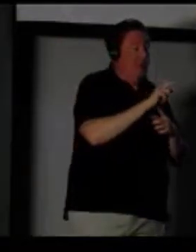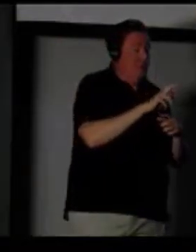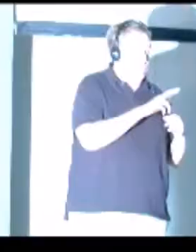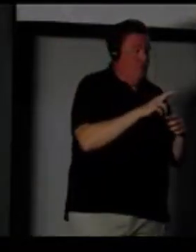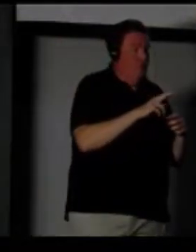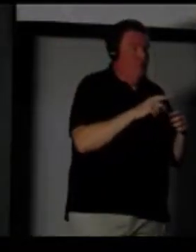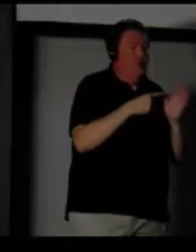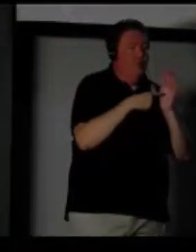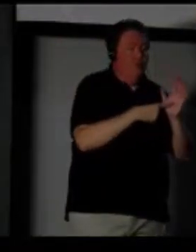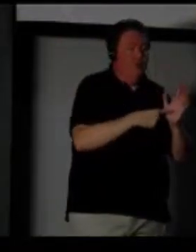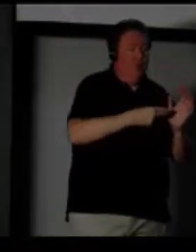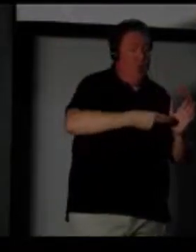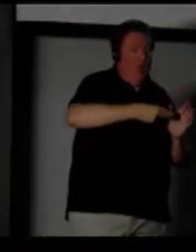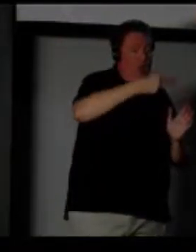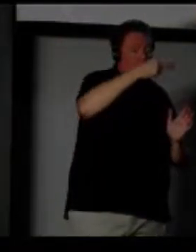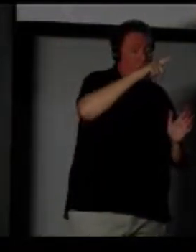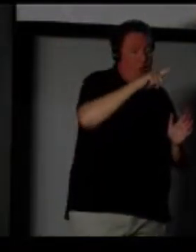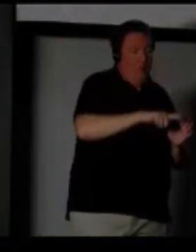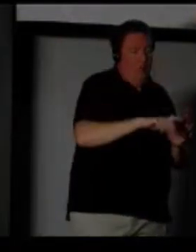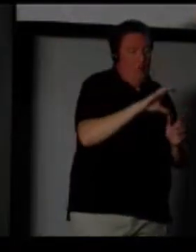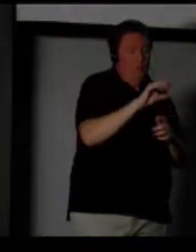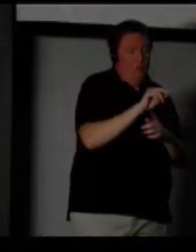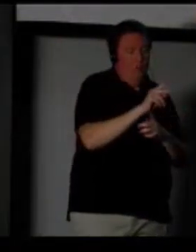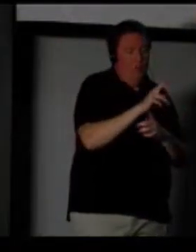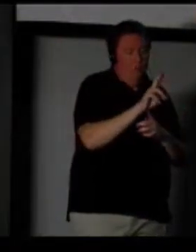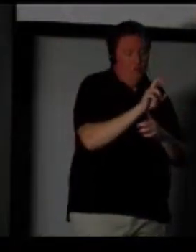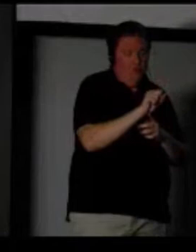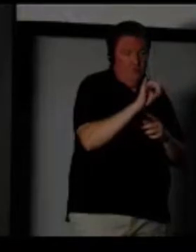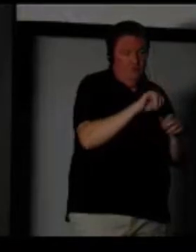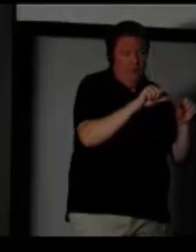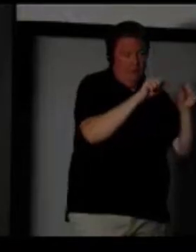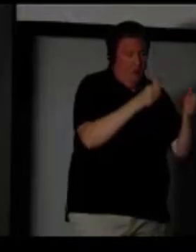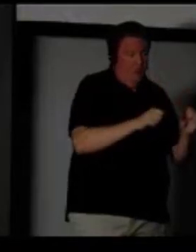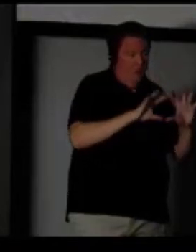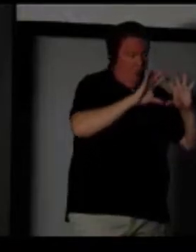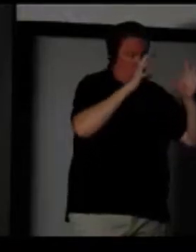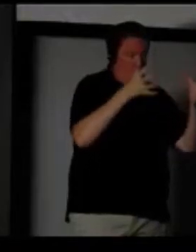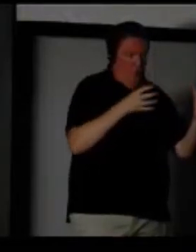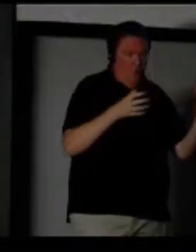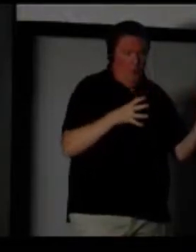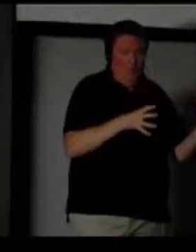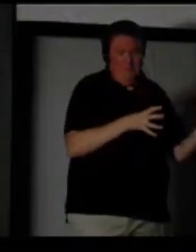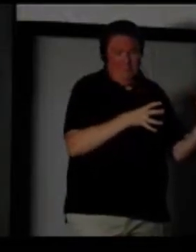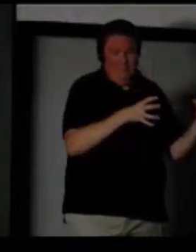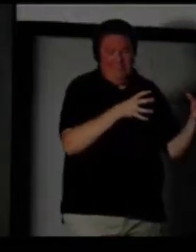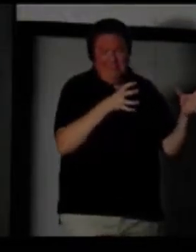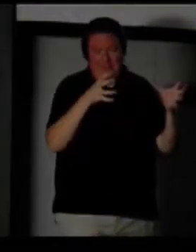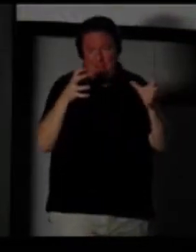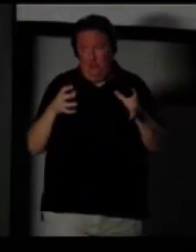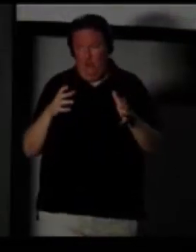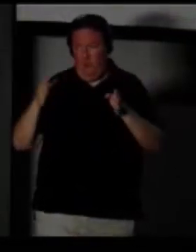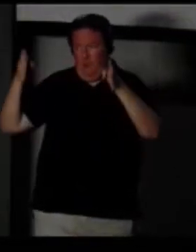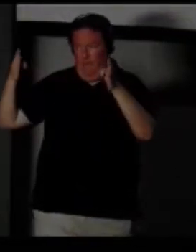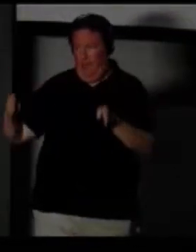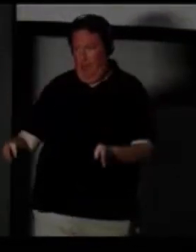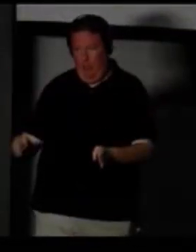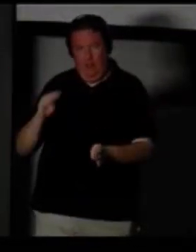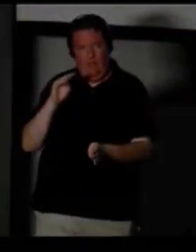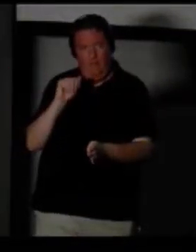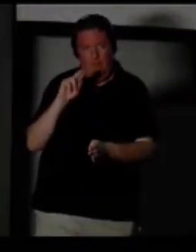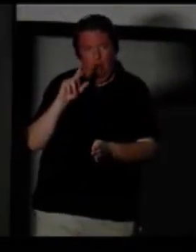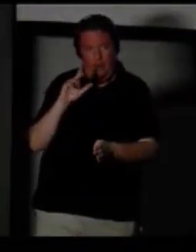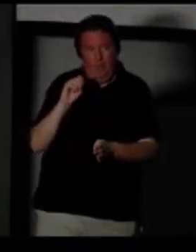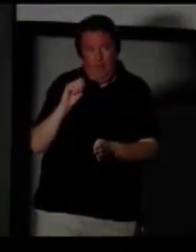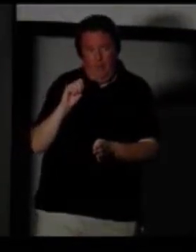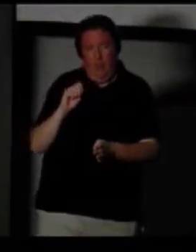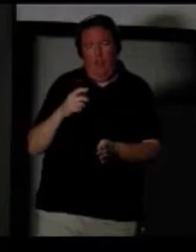and low contours of the sculpture. And the whole apparatus is moved to the block being carved, and then we